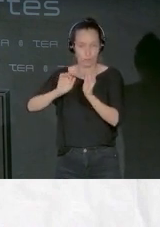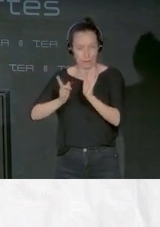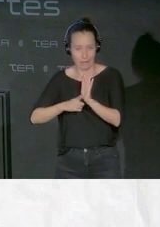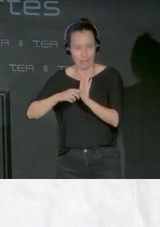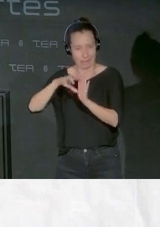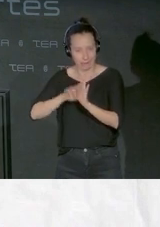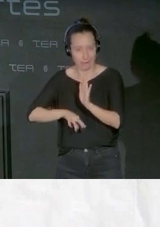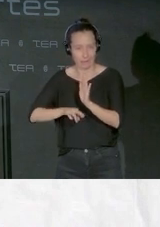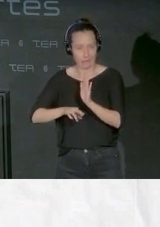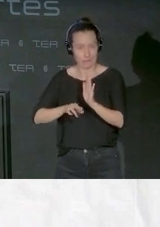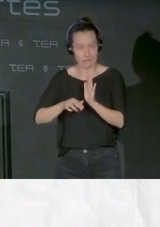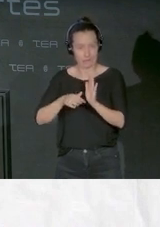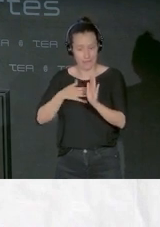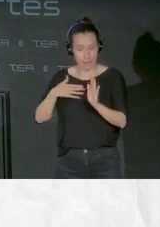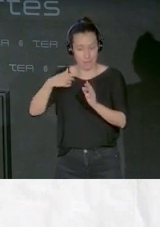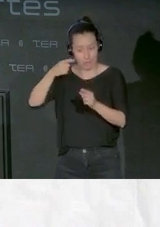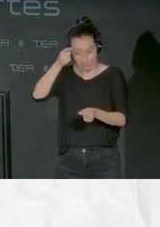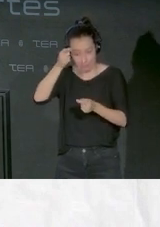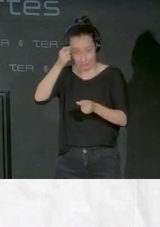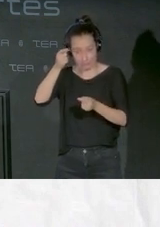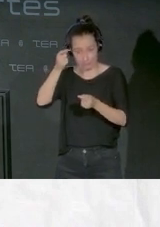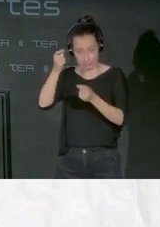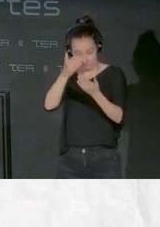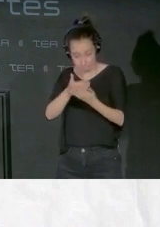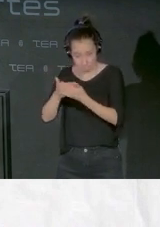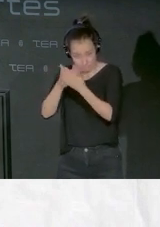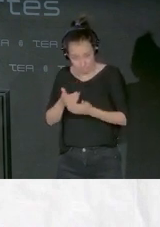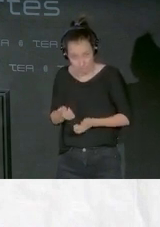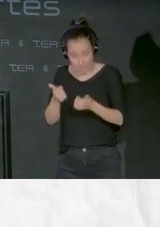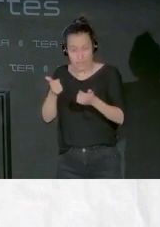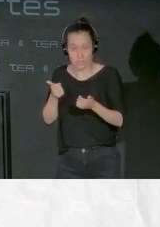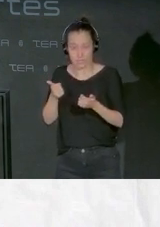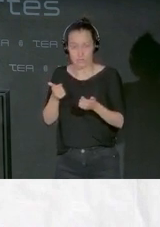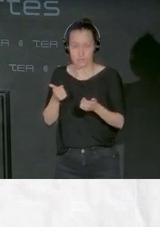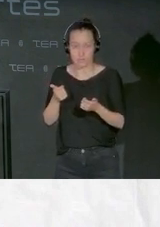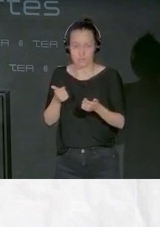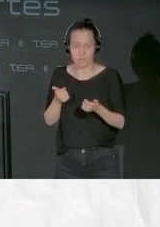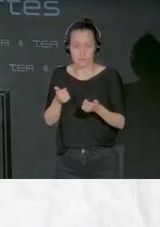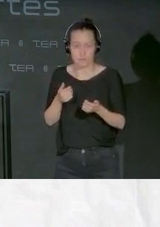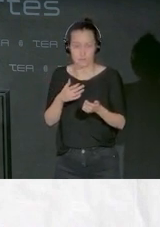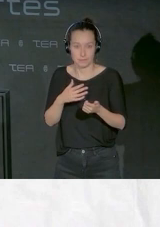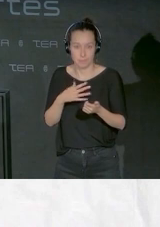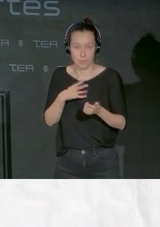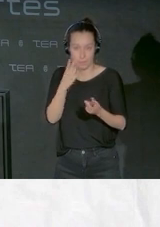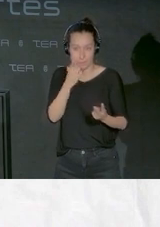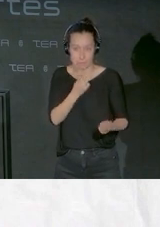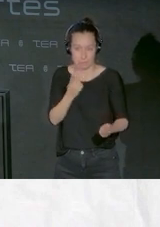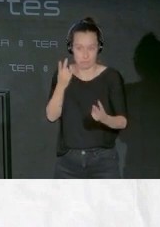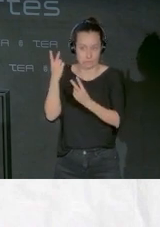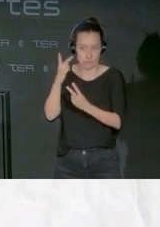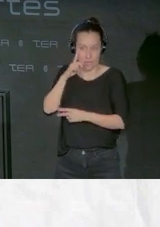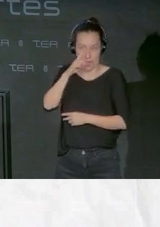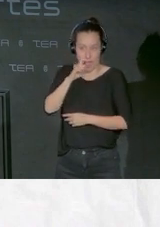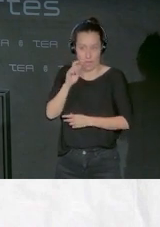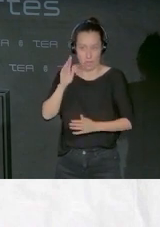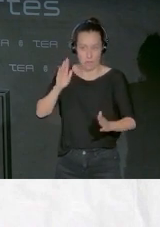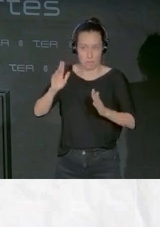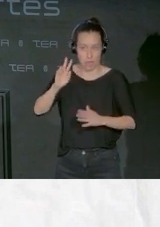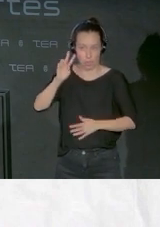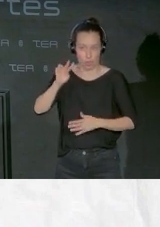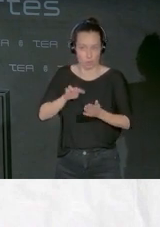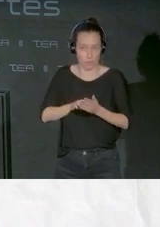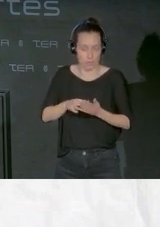in the early 2000s, where you had many more issues around piracies, but here you still have issues around, for